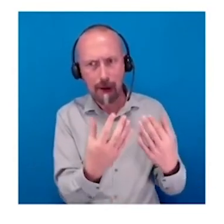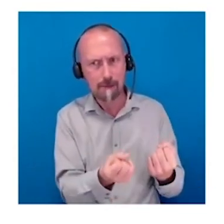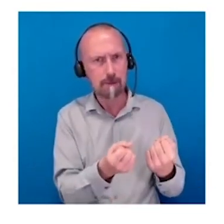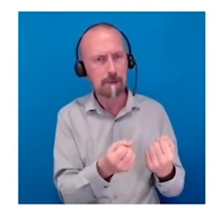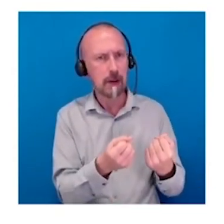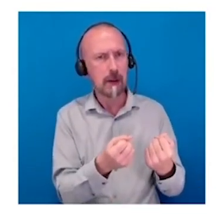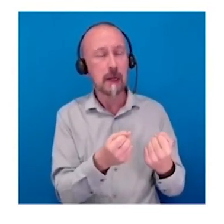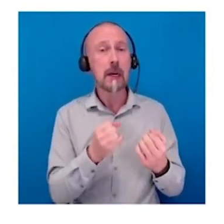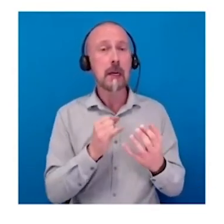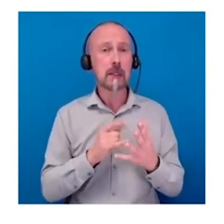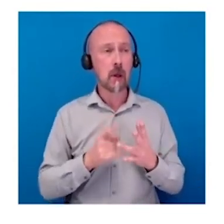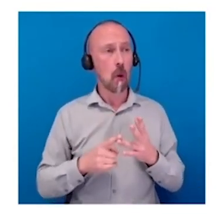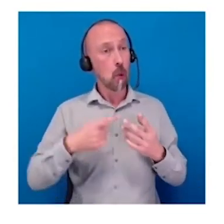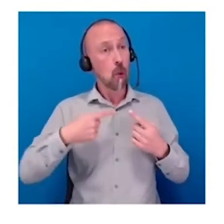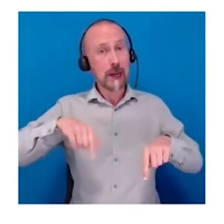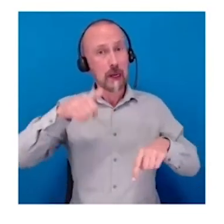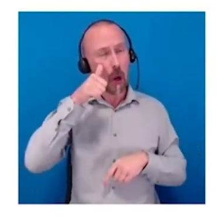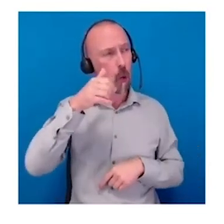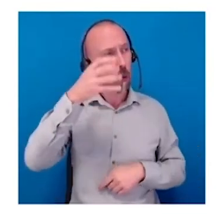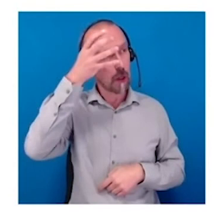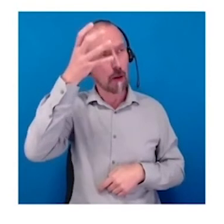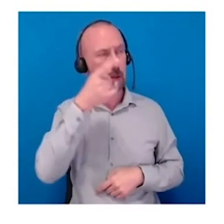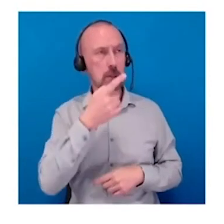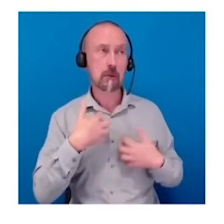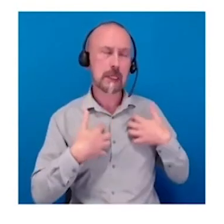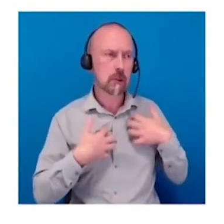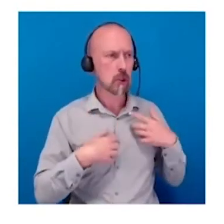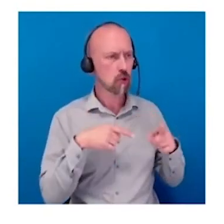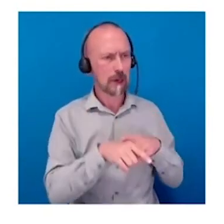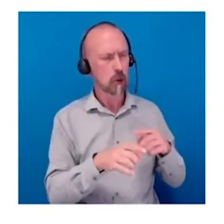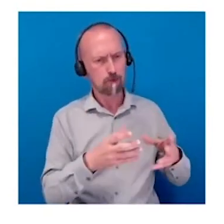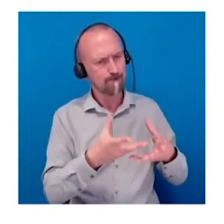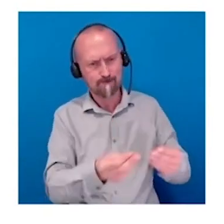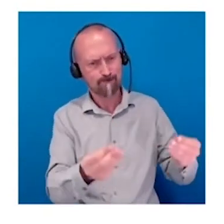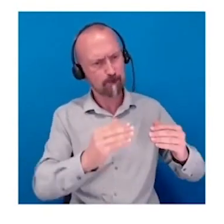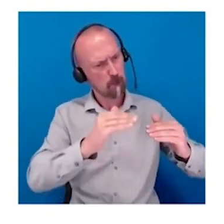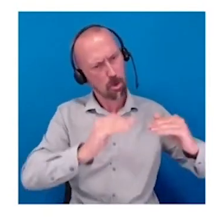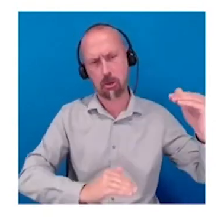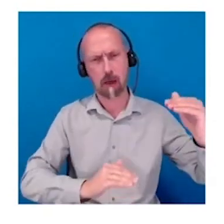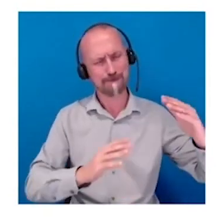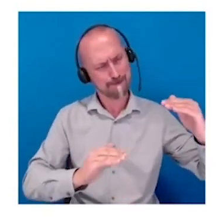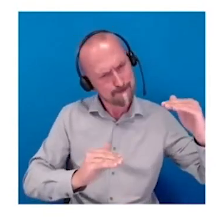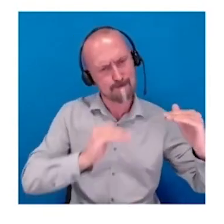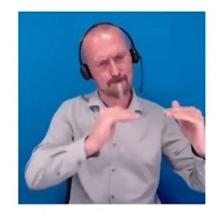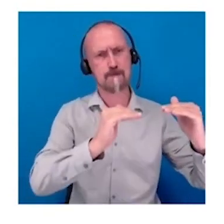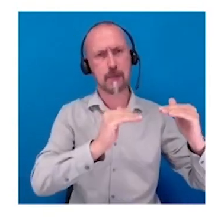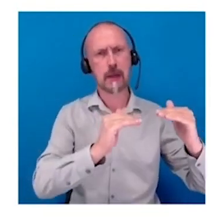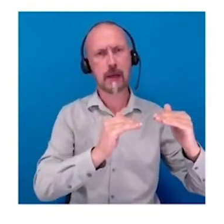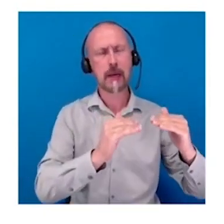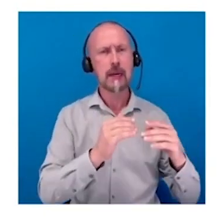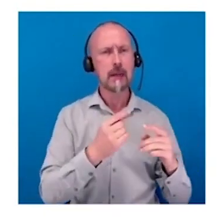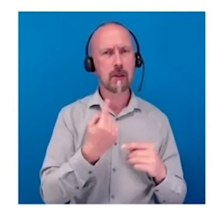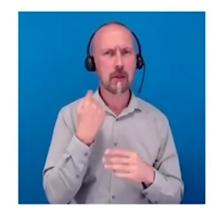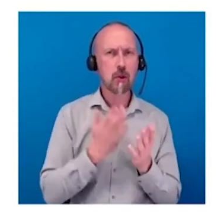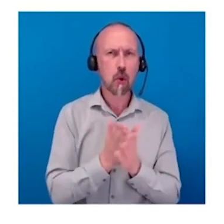very interested in ameliorating the differential impacts of those. There was a focus earlier in the summer on BAME, and I